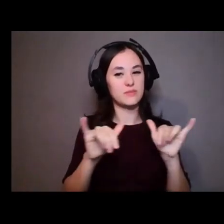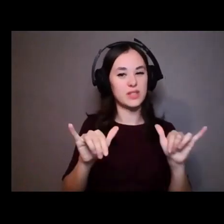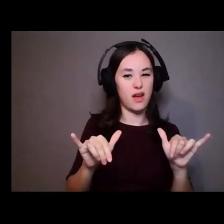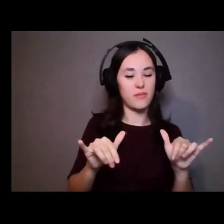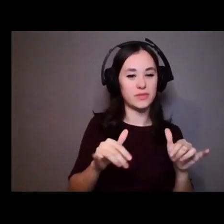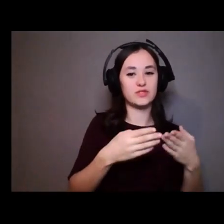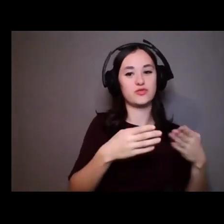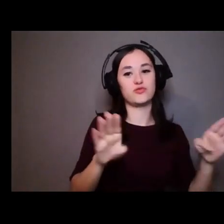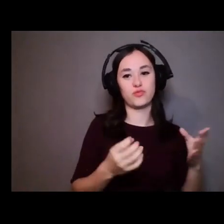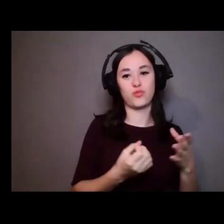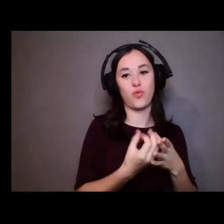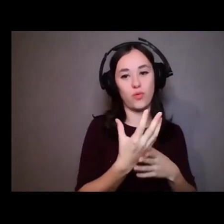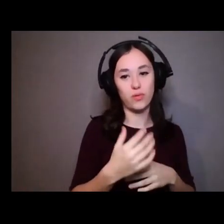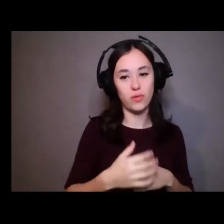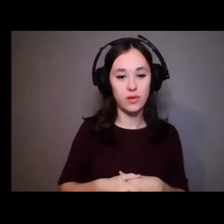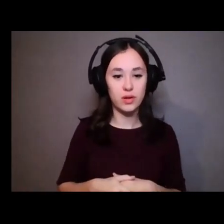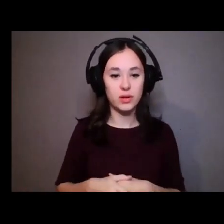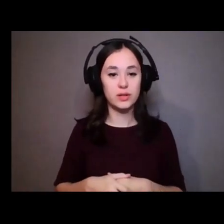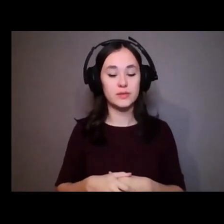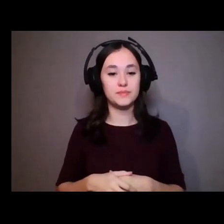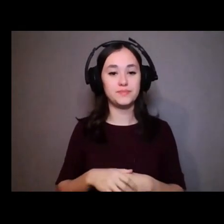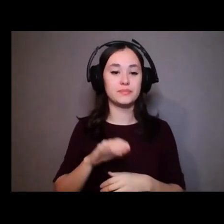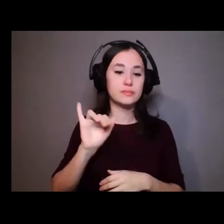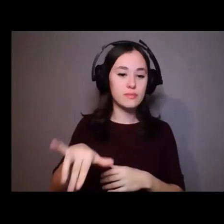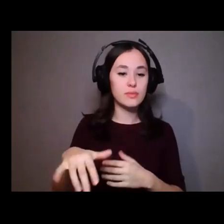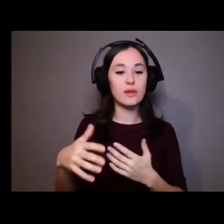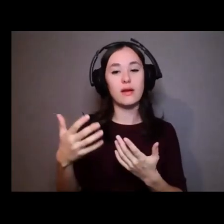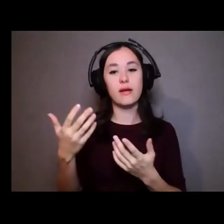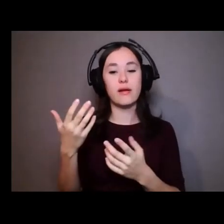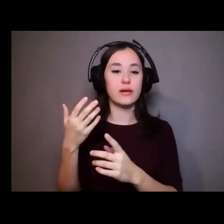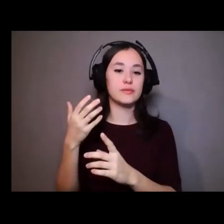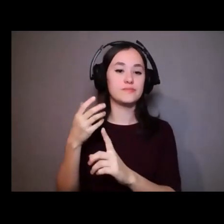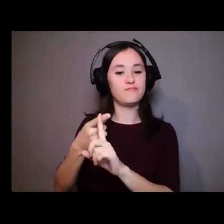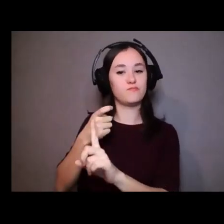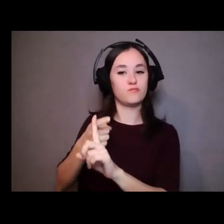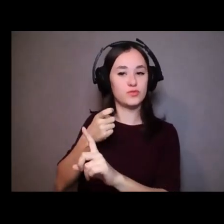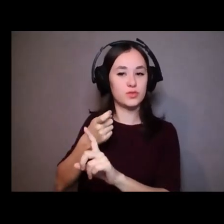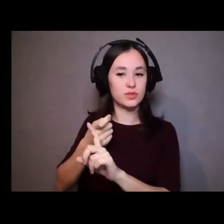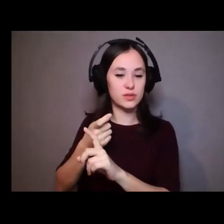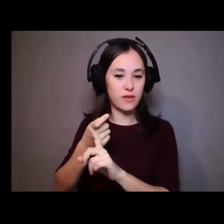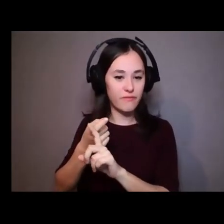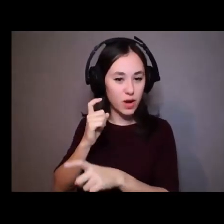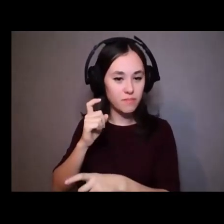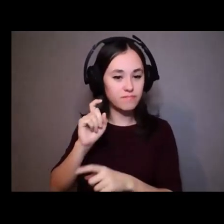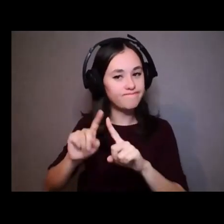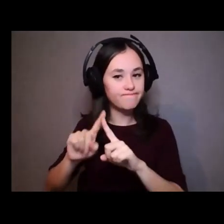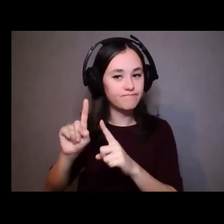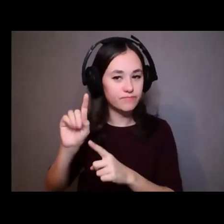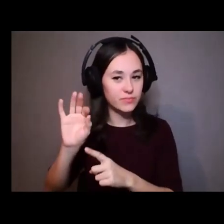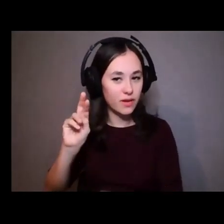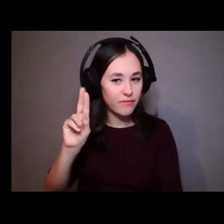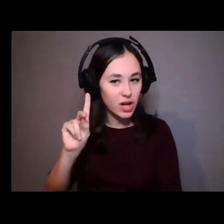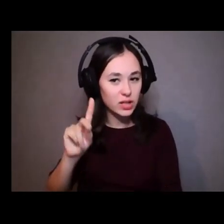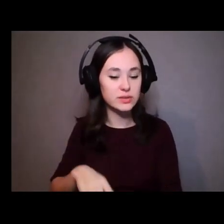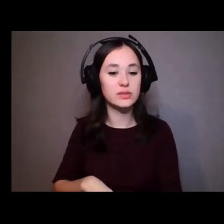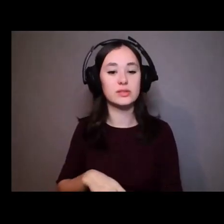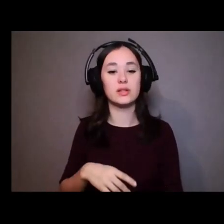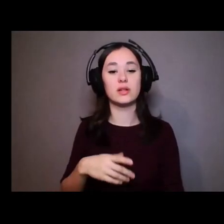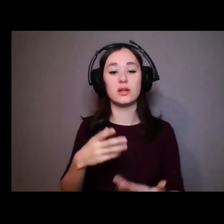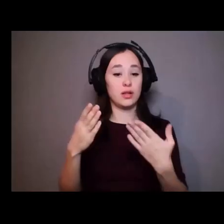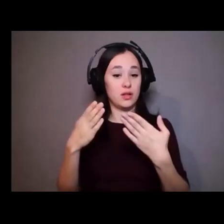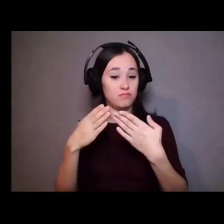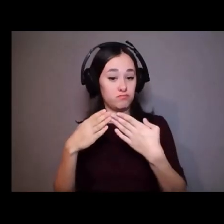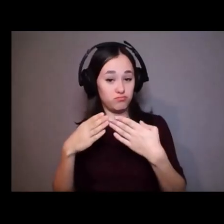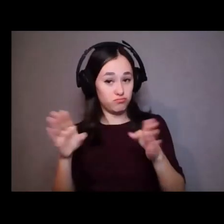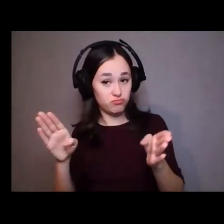generally sourced from a couple of different funds, primarily the general fund, which many of us are aware of, as well as